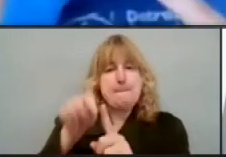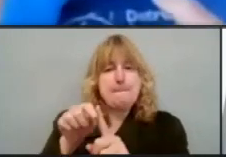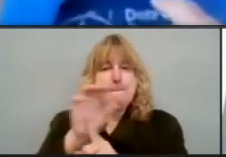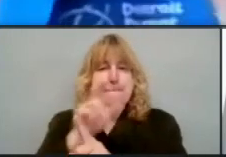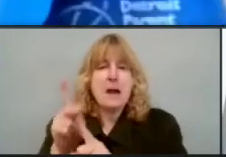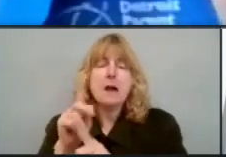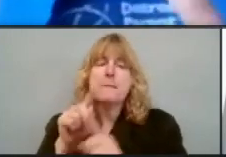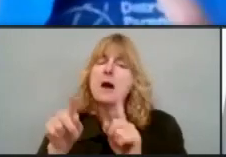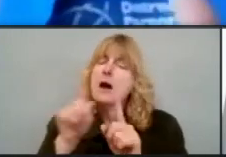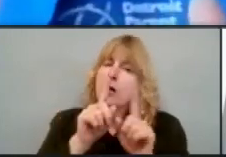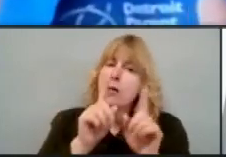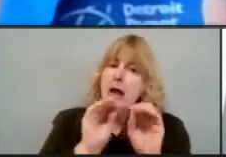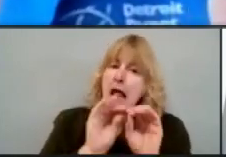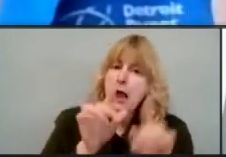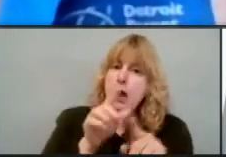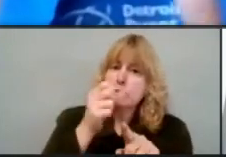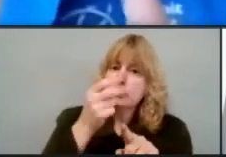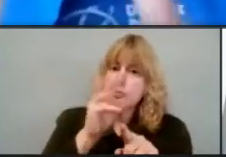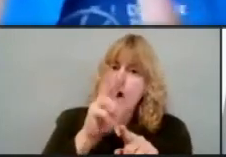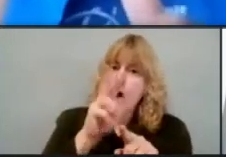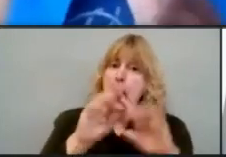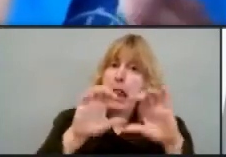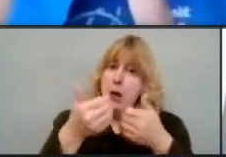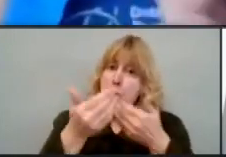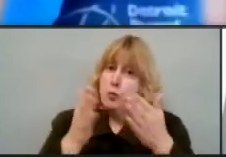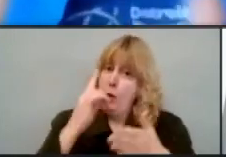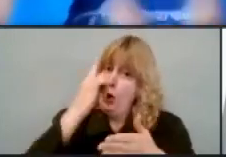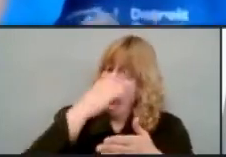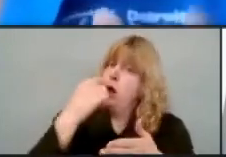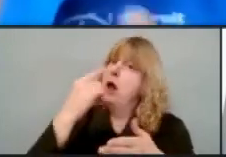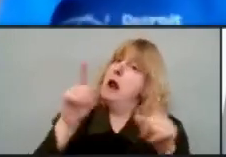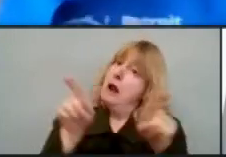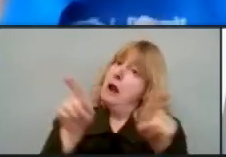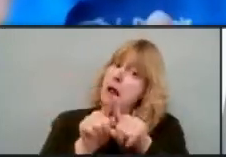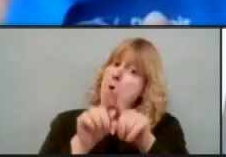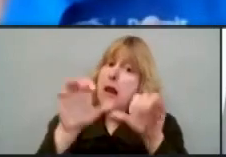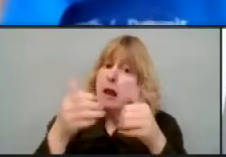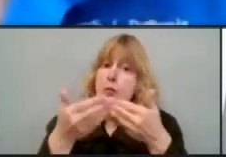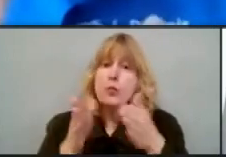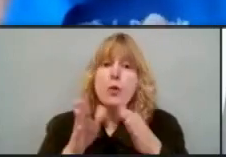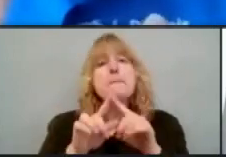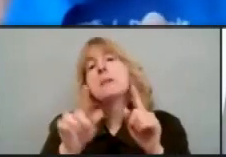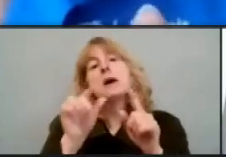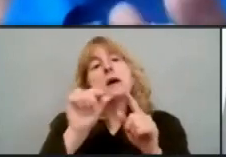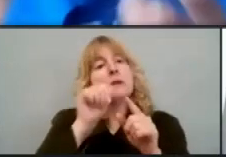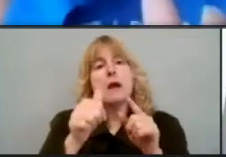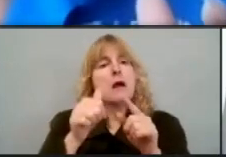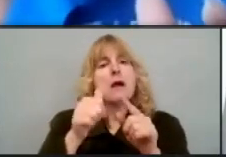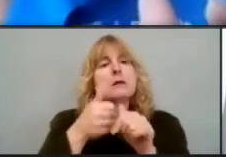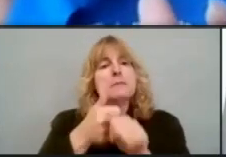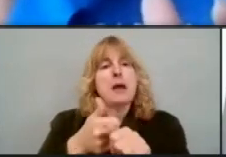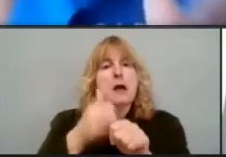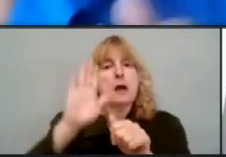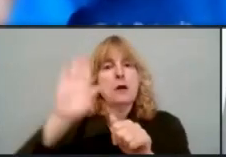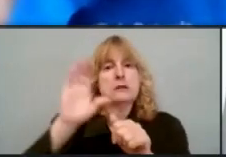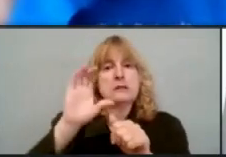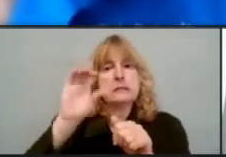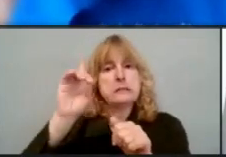So if the classroom looks like a classroom, but it's set up based upon CDC recommendations, correct?